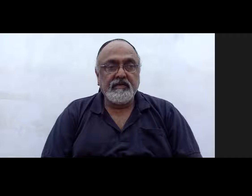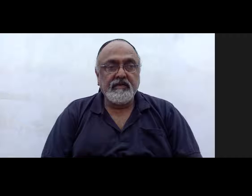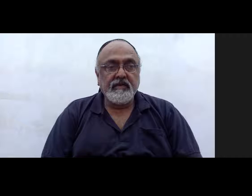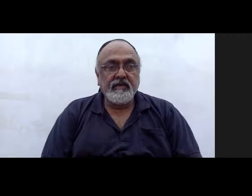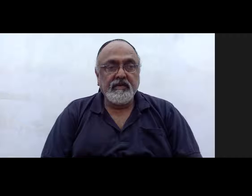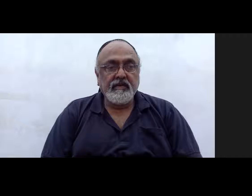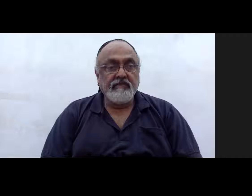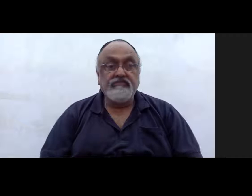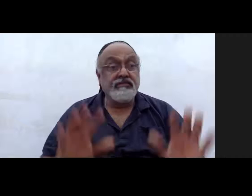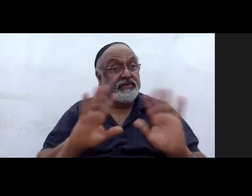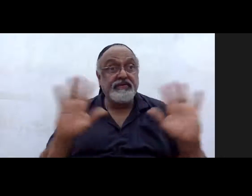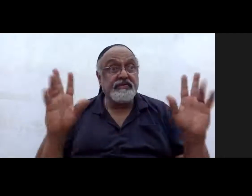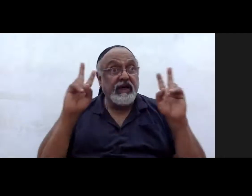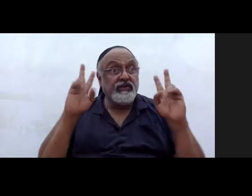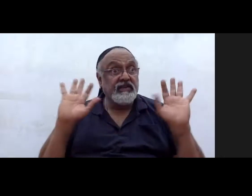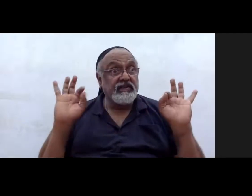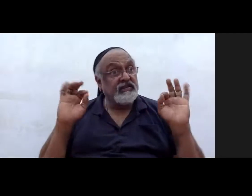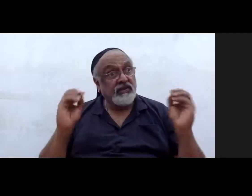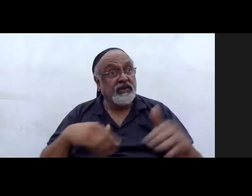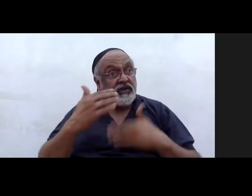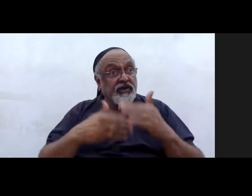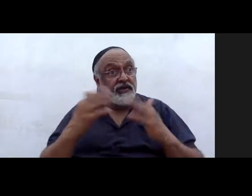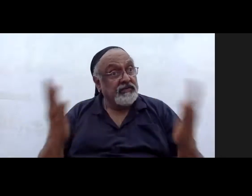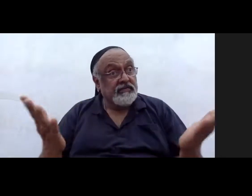So no doubts. Shall I continue?